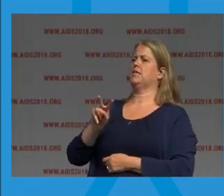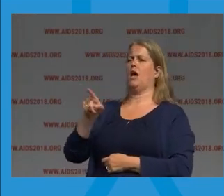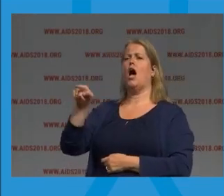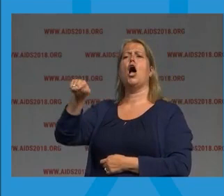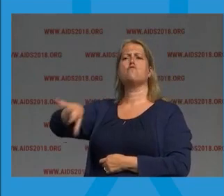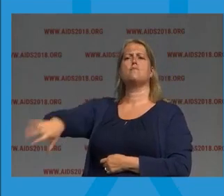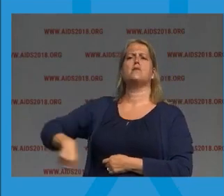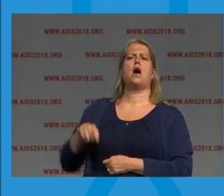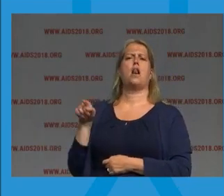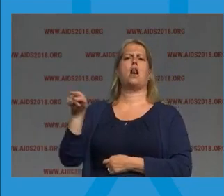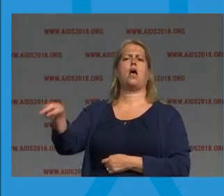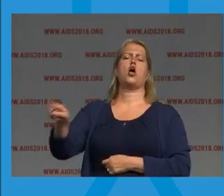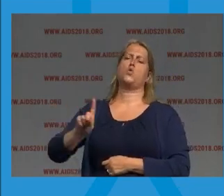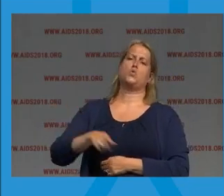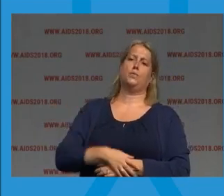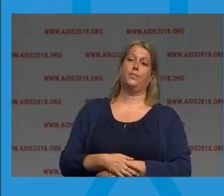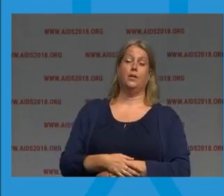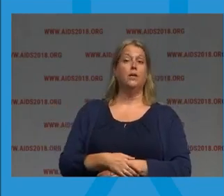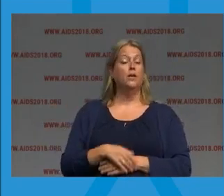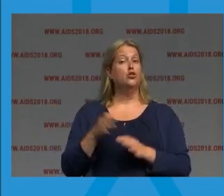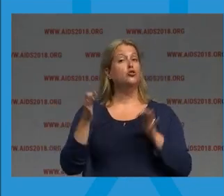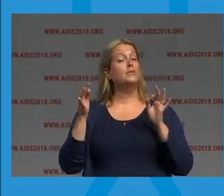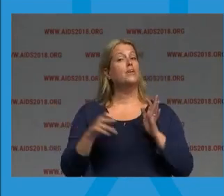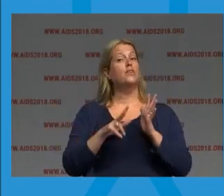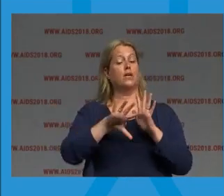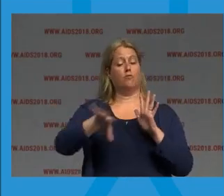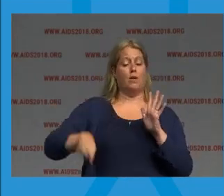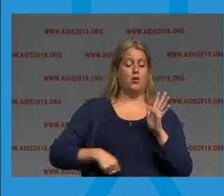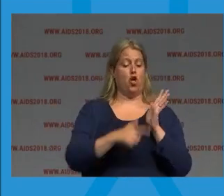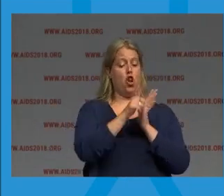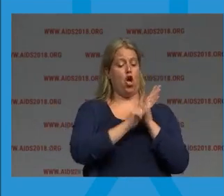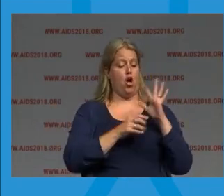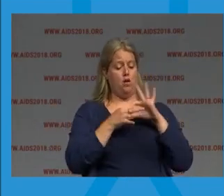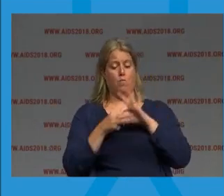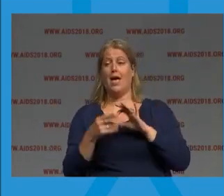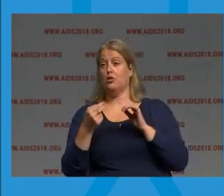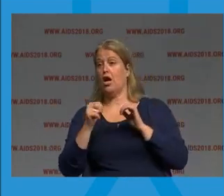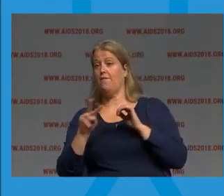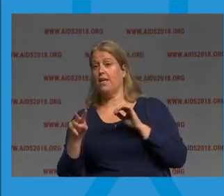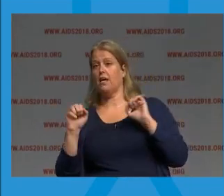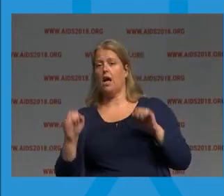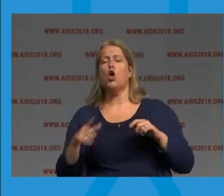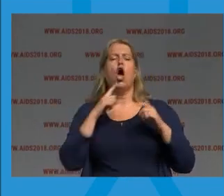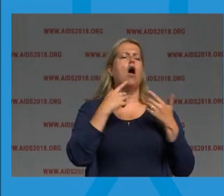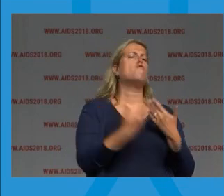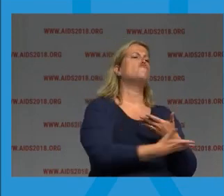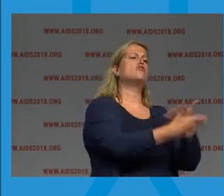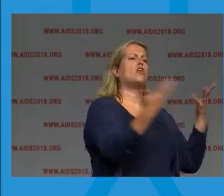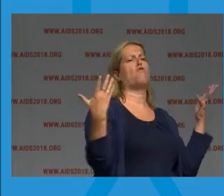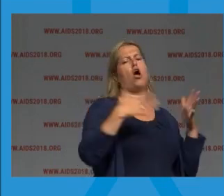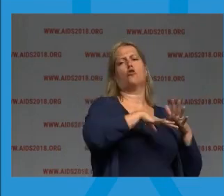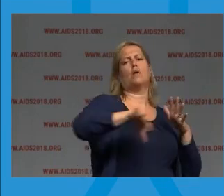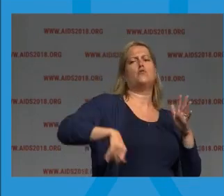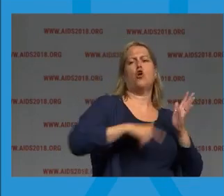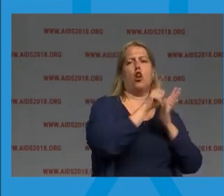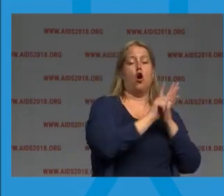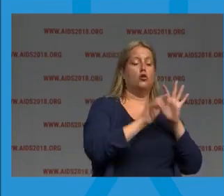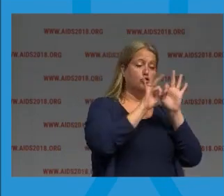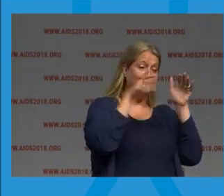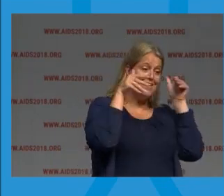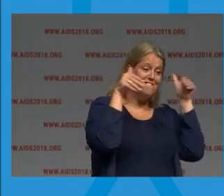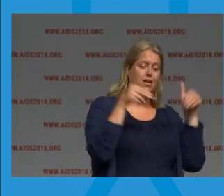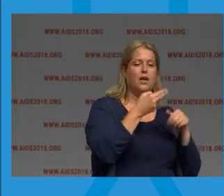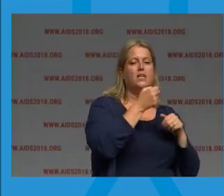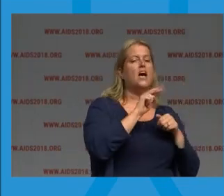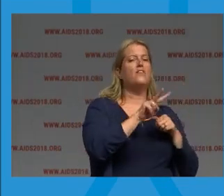specific criminal law targeted for HIV, or it could be a general criminal law that does not specifically